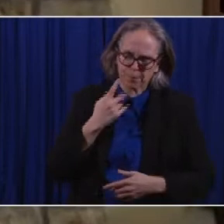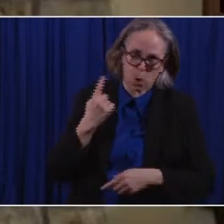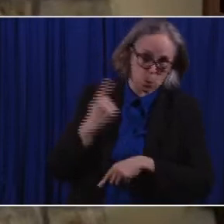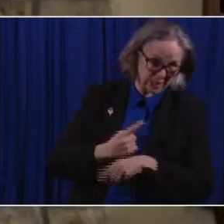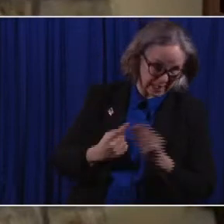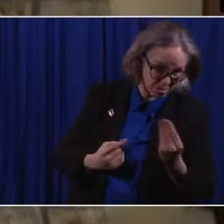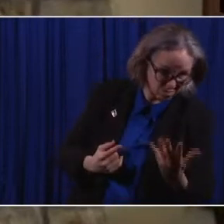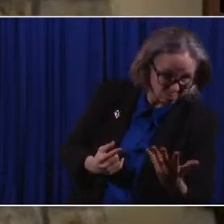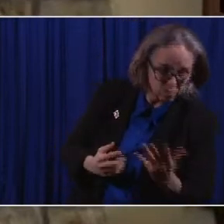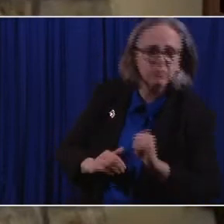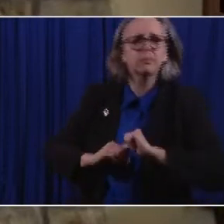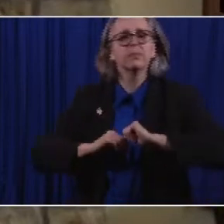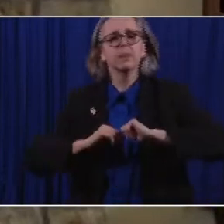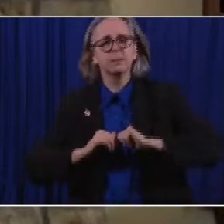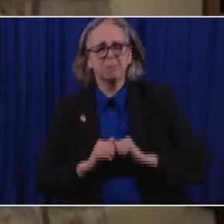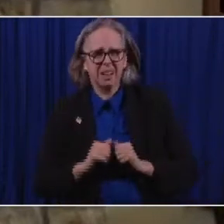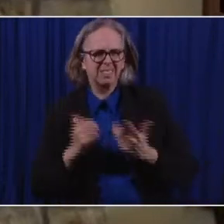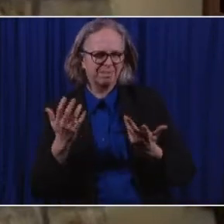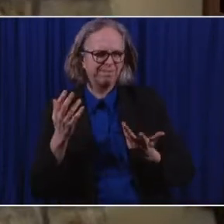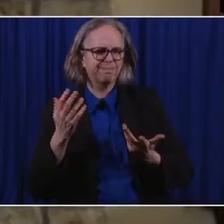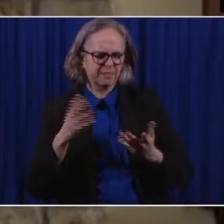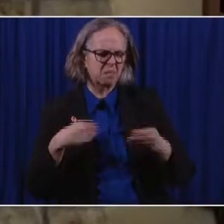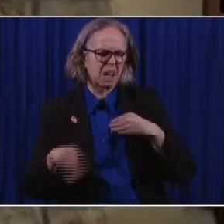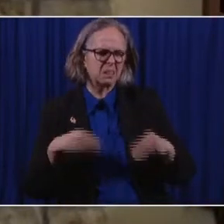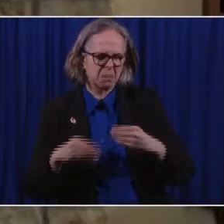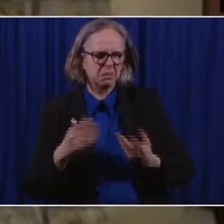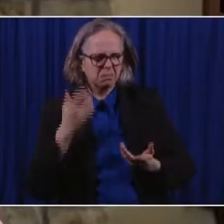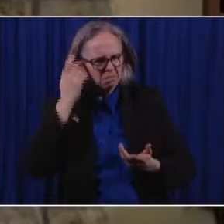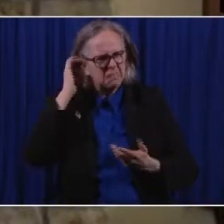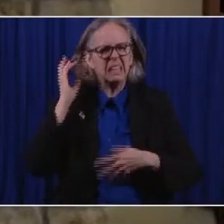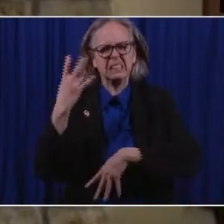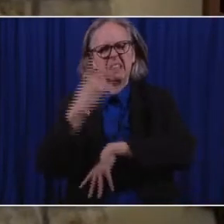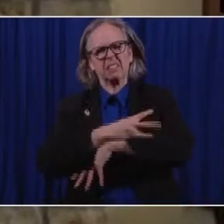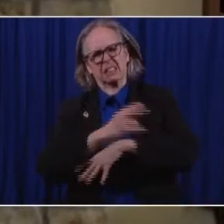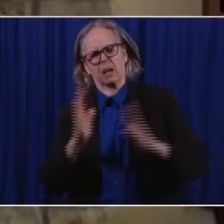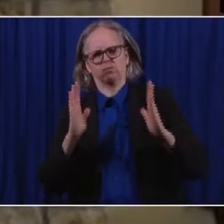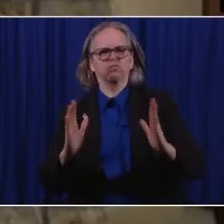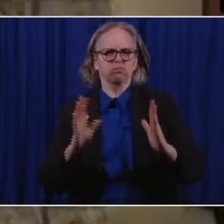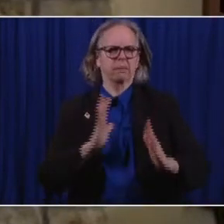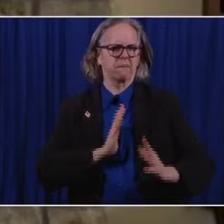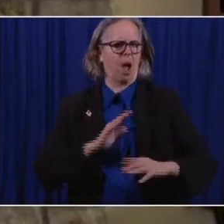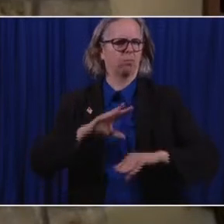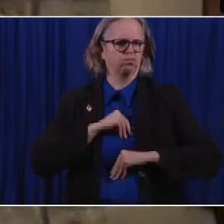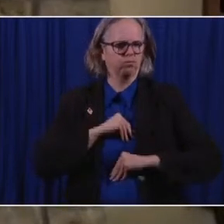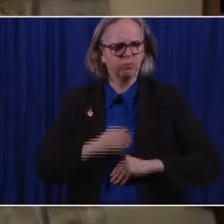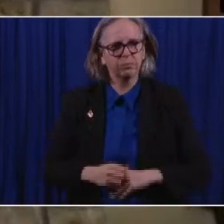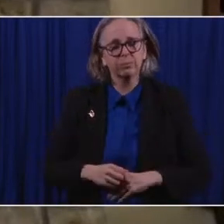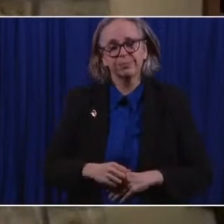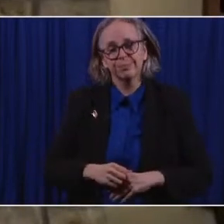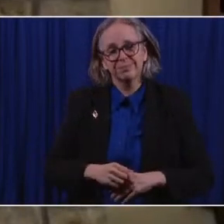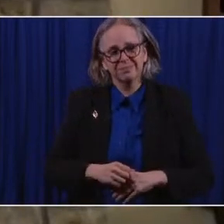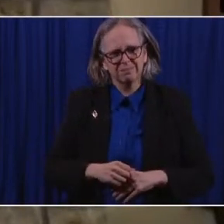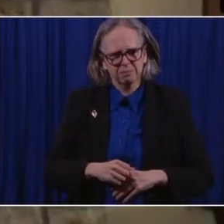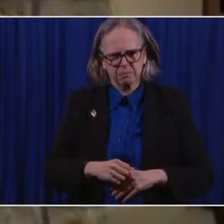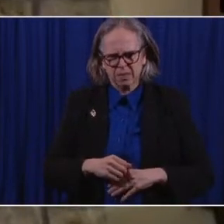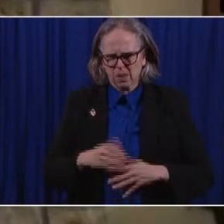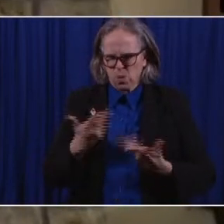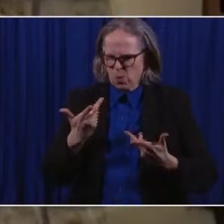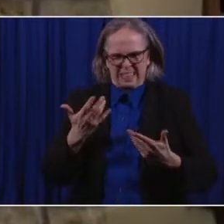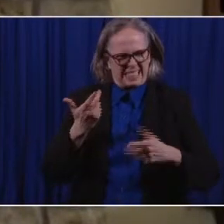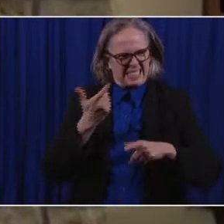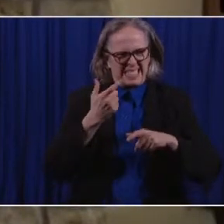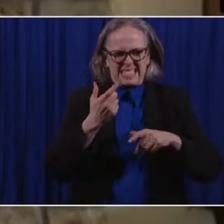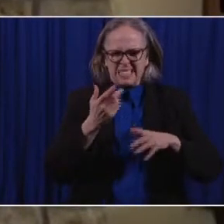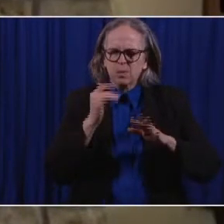great deal of it now because we don't have a great deal. It's going to be 100, 200, 300 or so doses. So they should be able to get this out